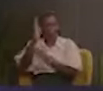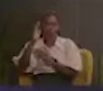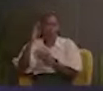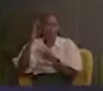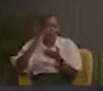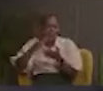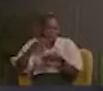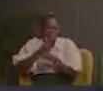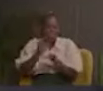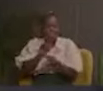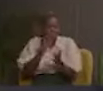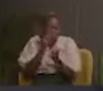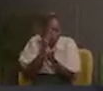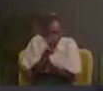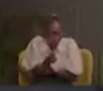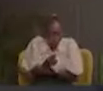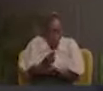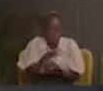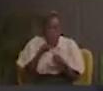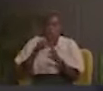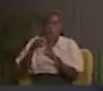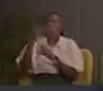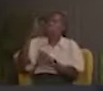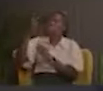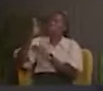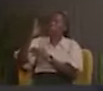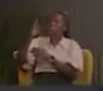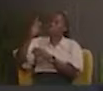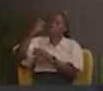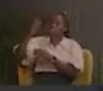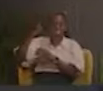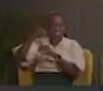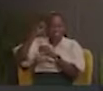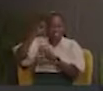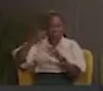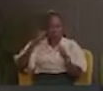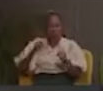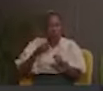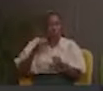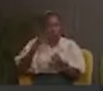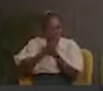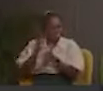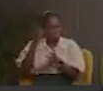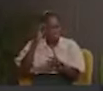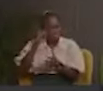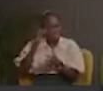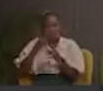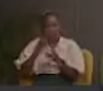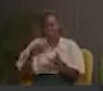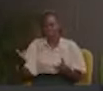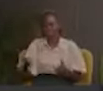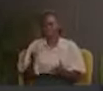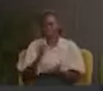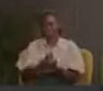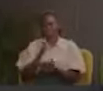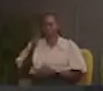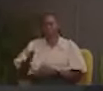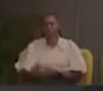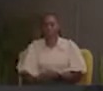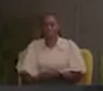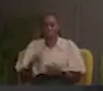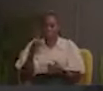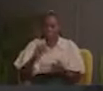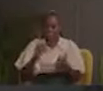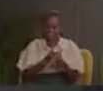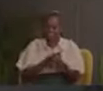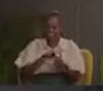you see him in his power, you can believe him for anything. Shout aloud, amen. Amen. So the first kind of knowledge that